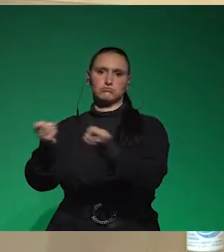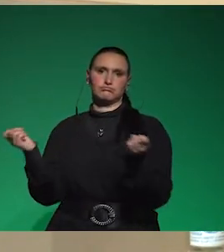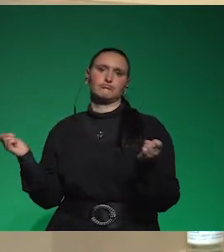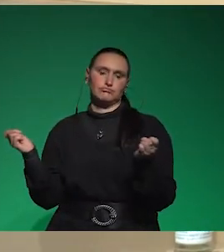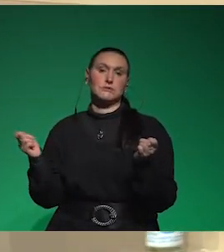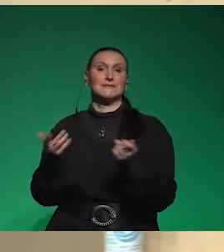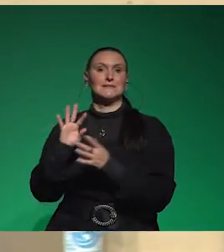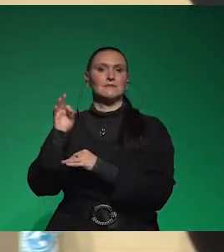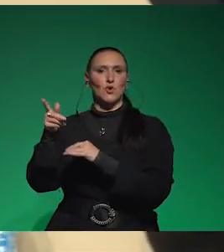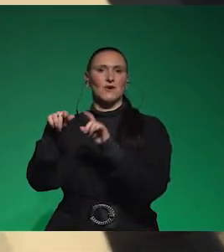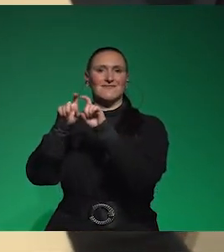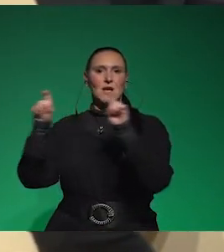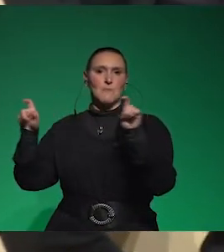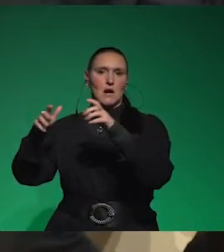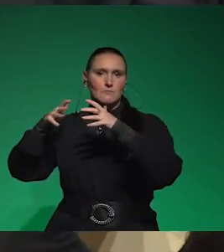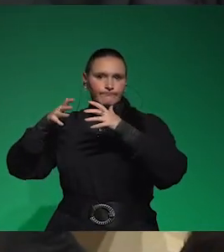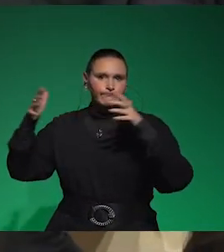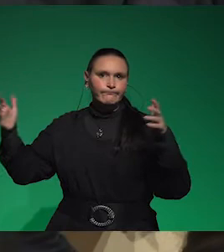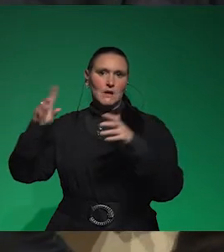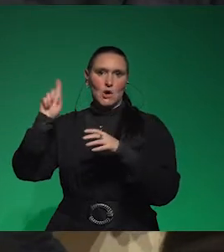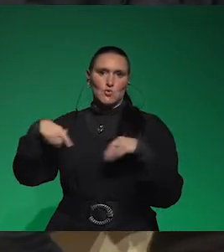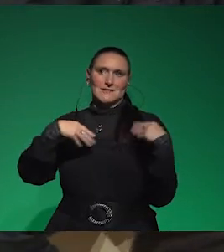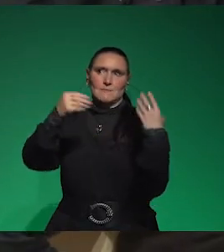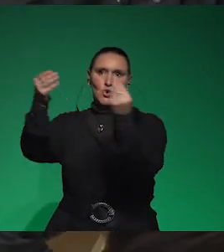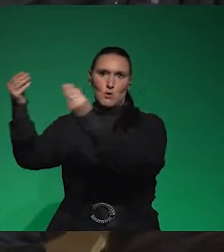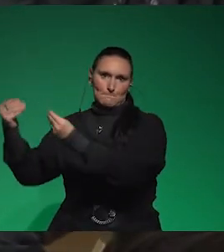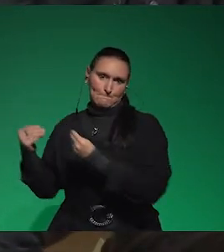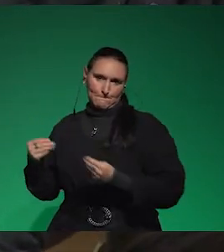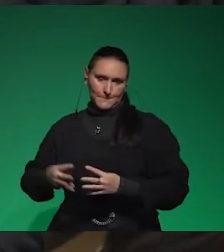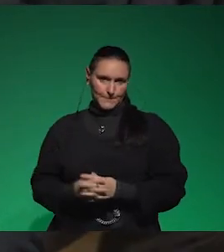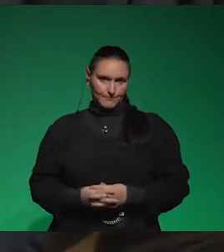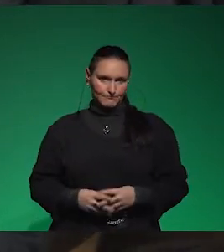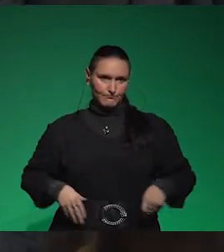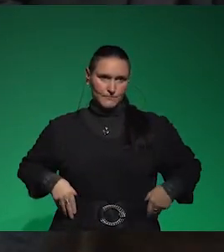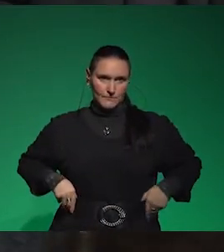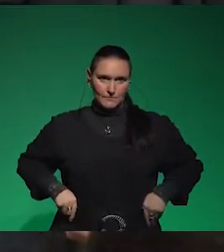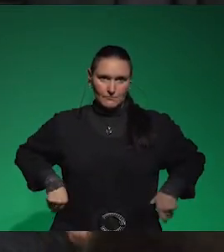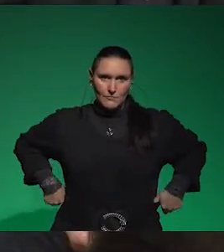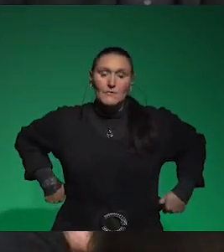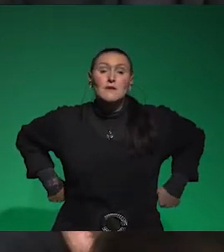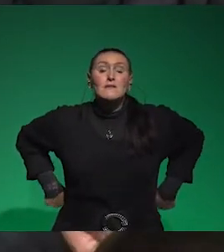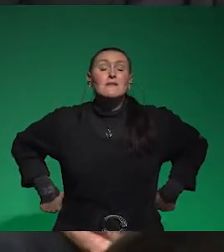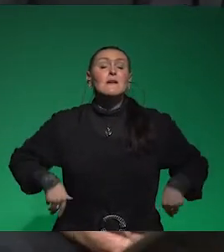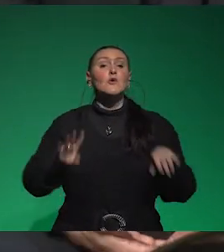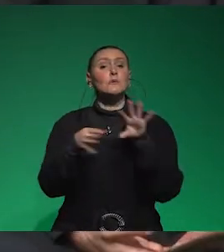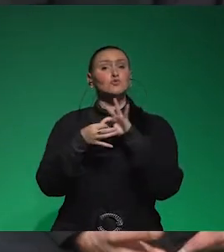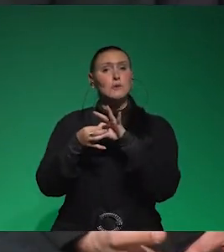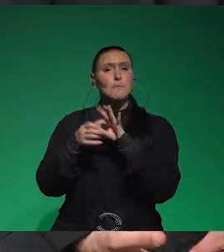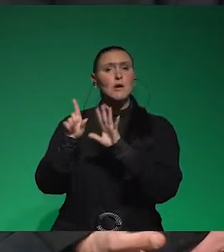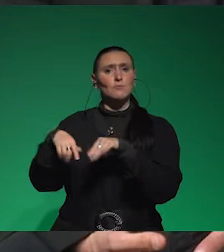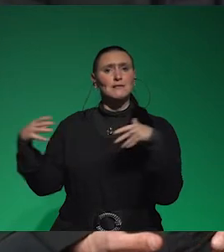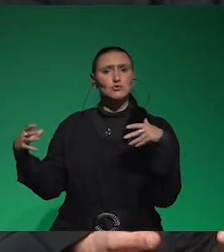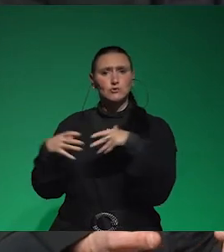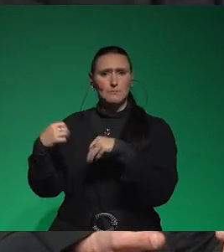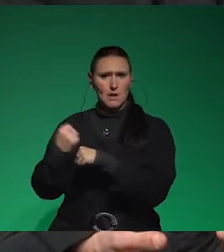I thought you would talk about our collaboration also for the experiments. So we have to interact with some of the companies in order to get